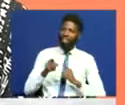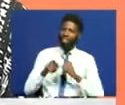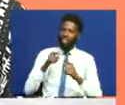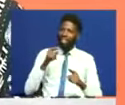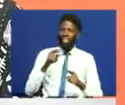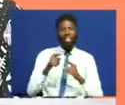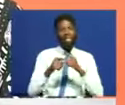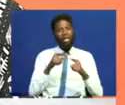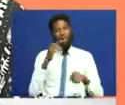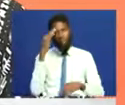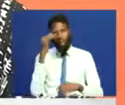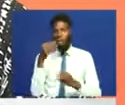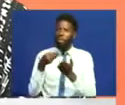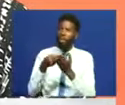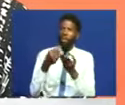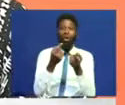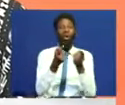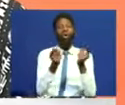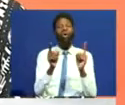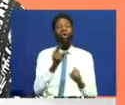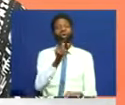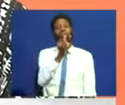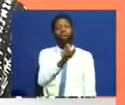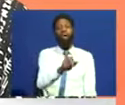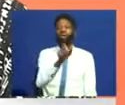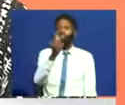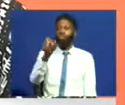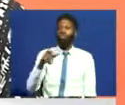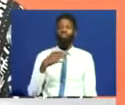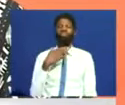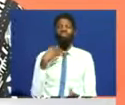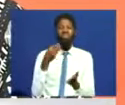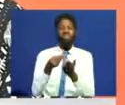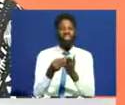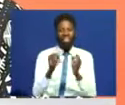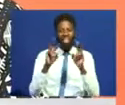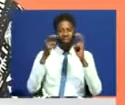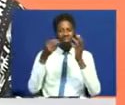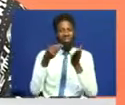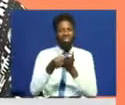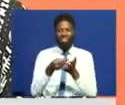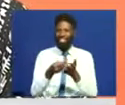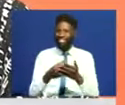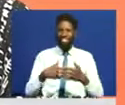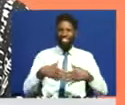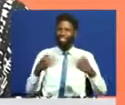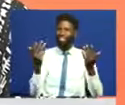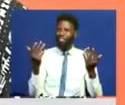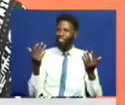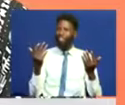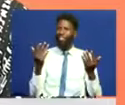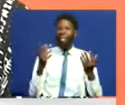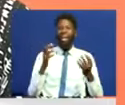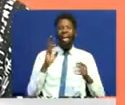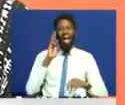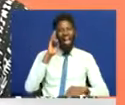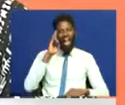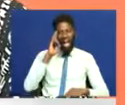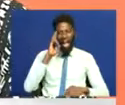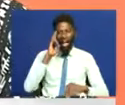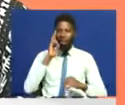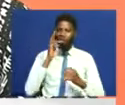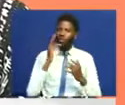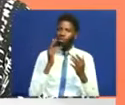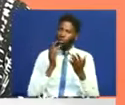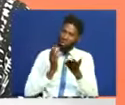money, everybody wants money. So the issue of money is very nonsensical as far as I'm concerned. There is no reason, there is no